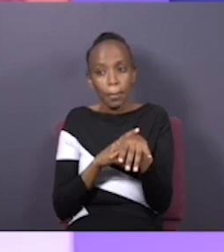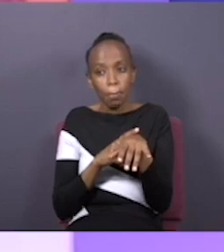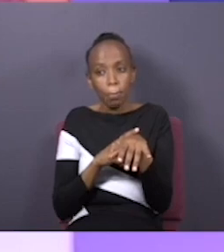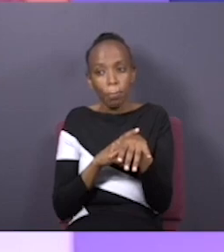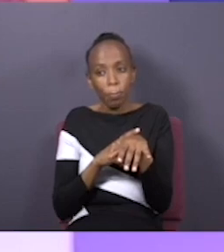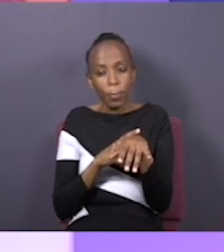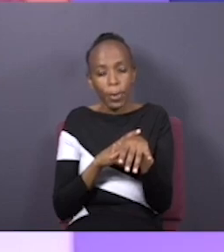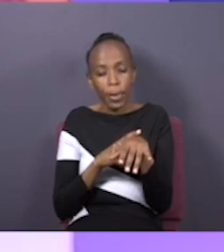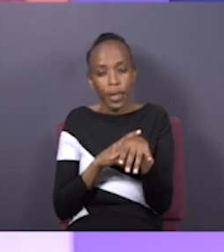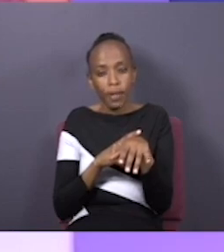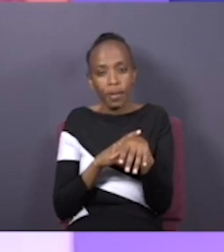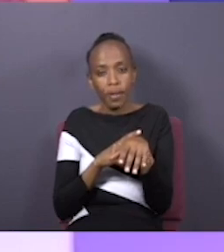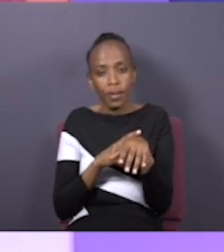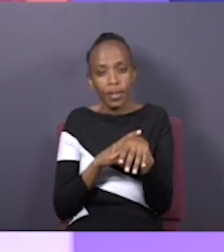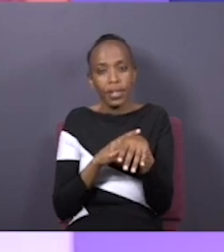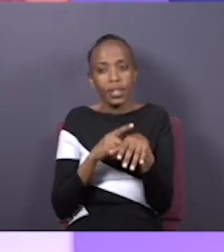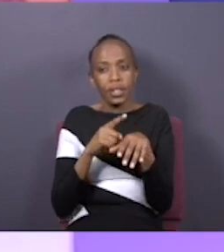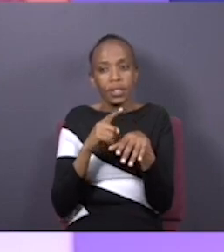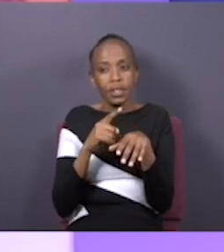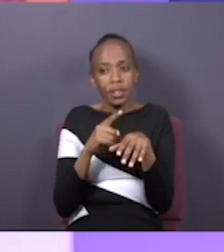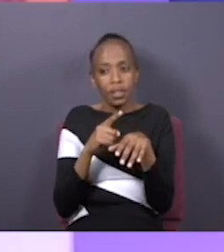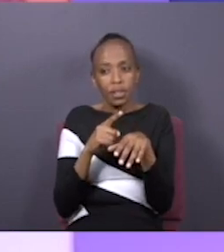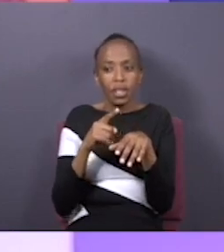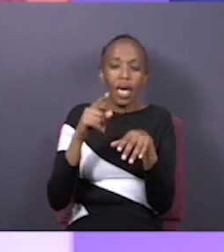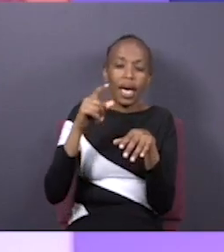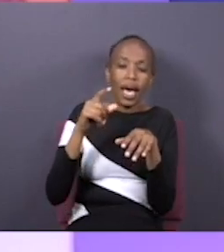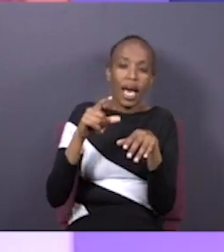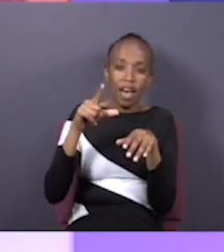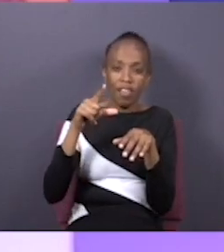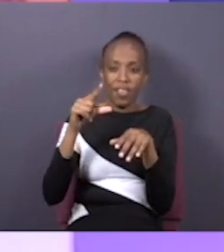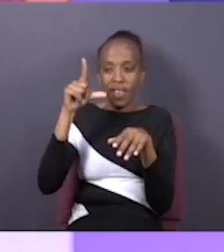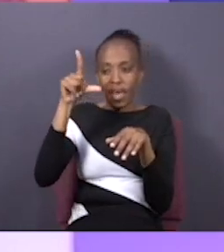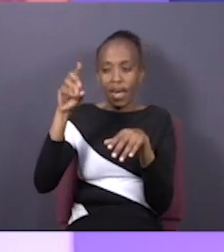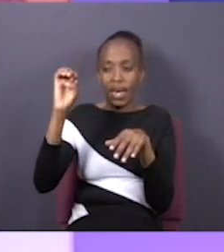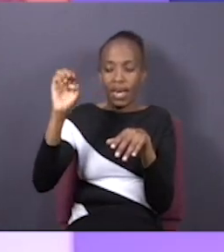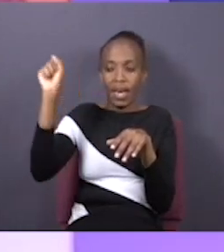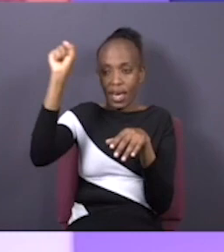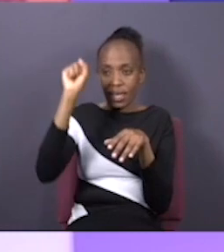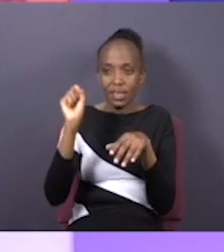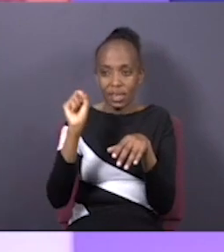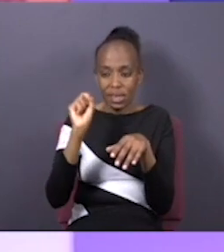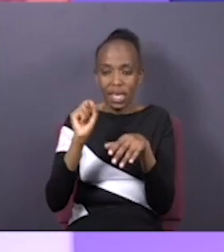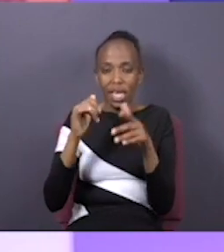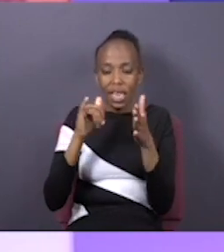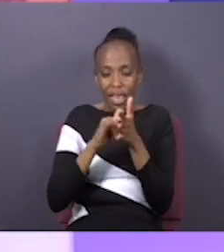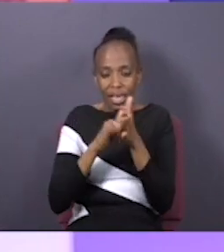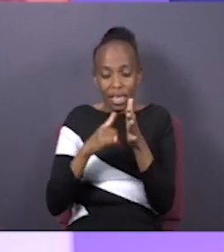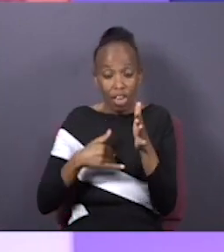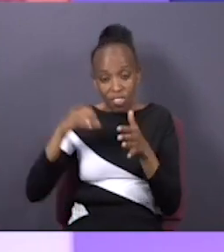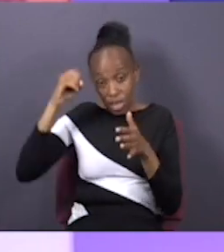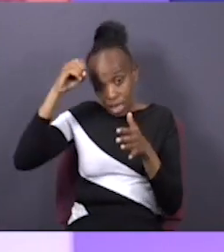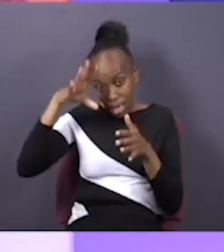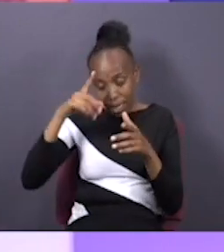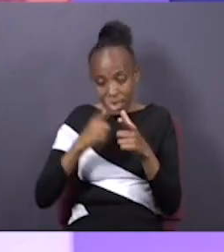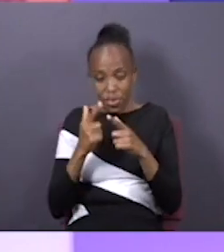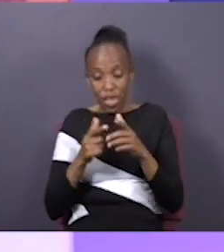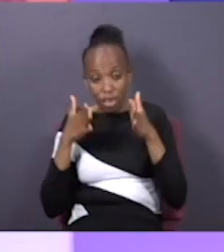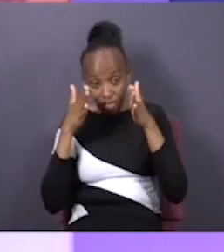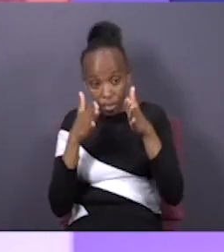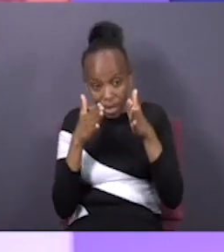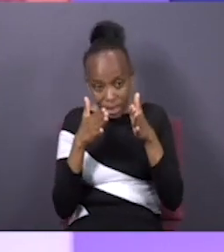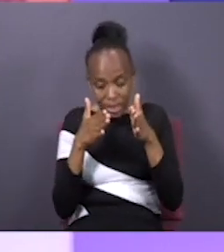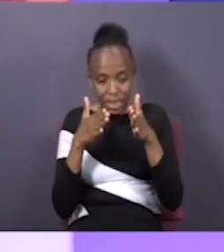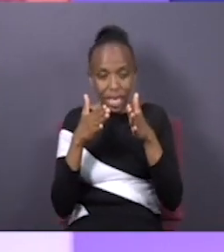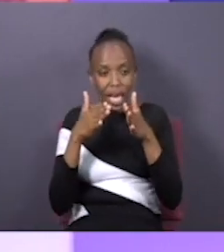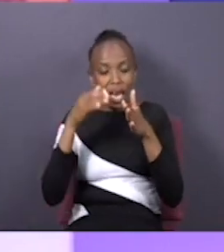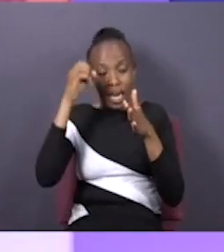taken, and you point it to the light or the sunlight, for example, and it focuses the light